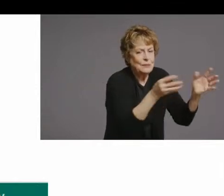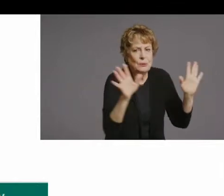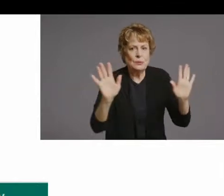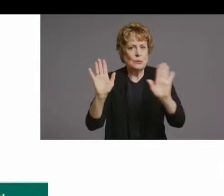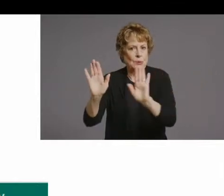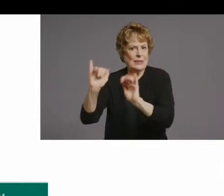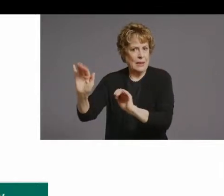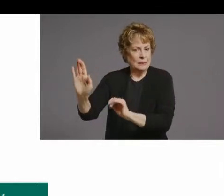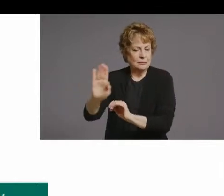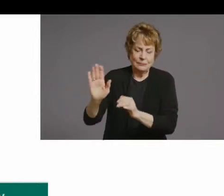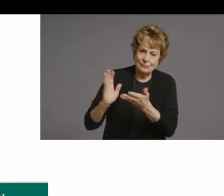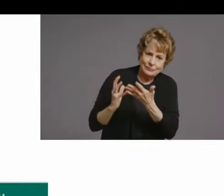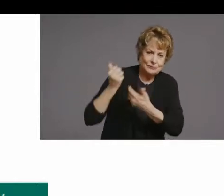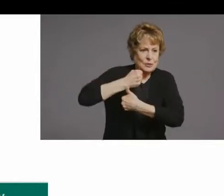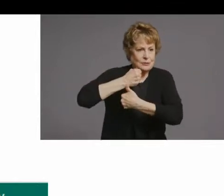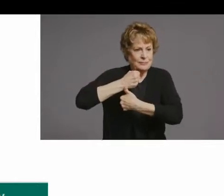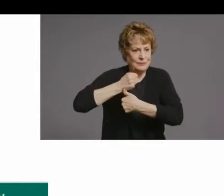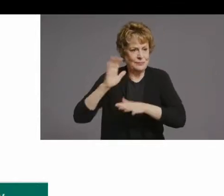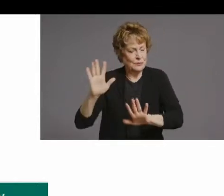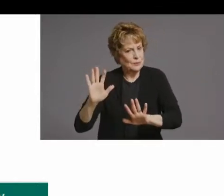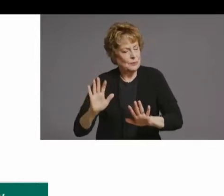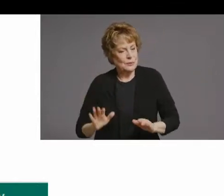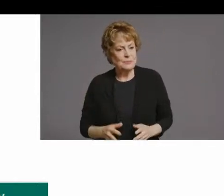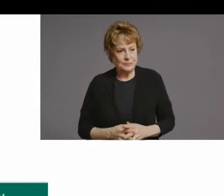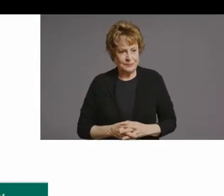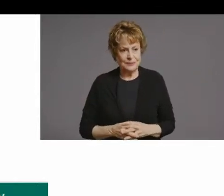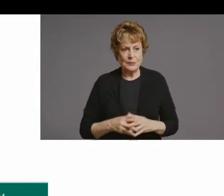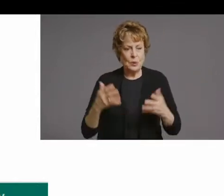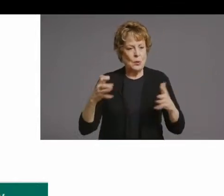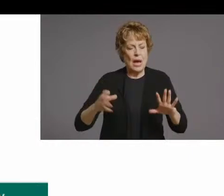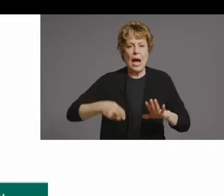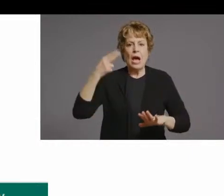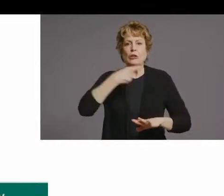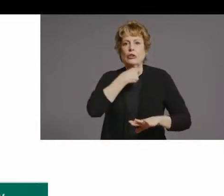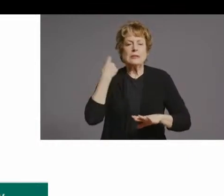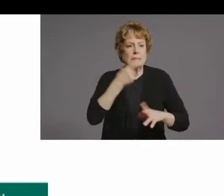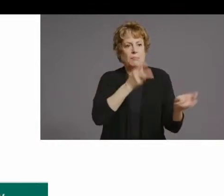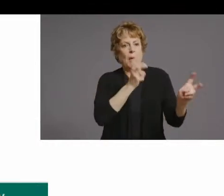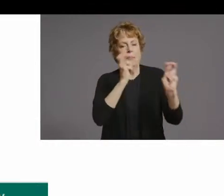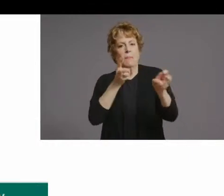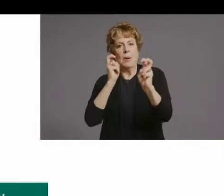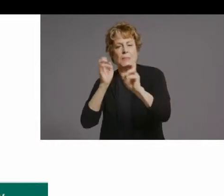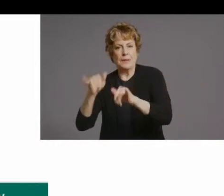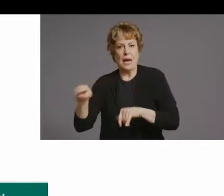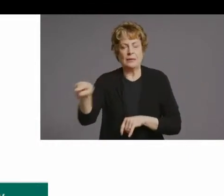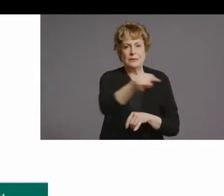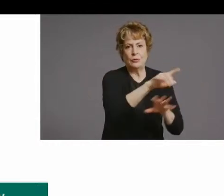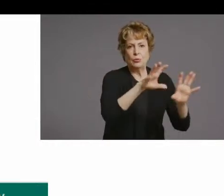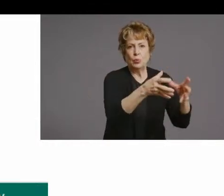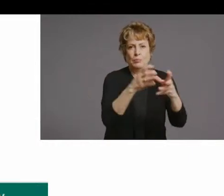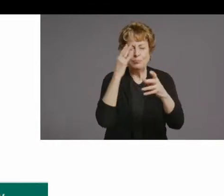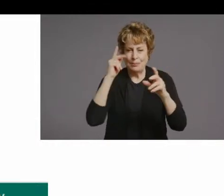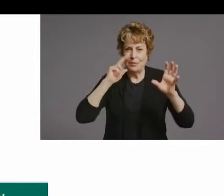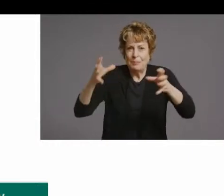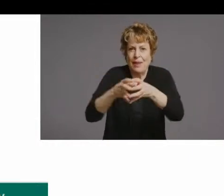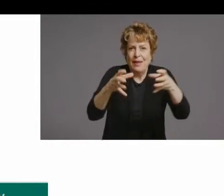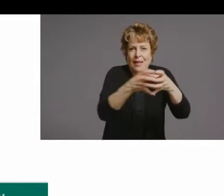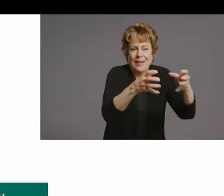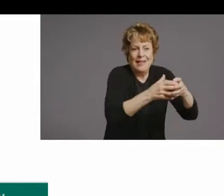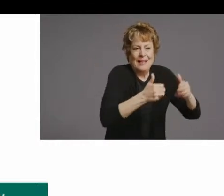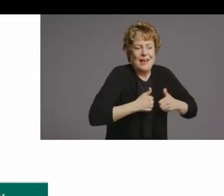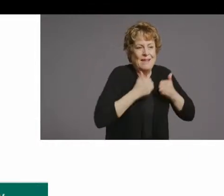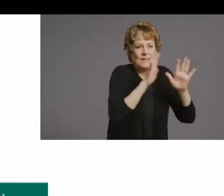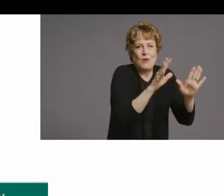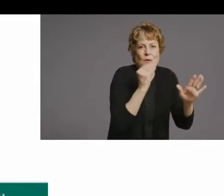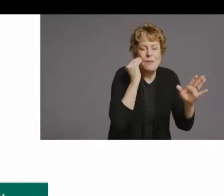population the vaccine, because this was a really high-risk, vulnerable population, and we want to make sure that we were keeping them safe and they were prioritized to